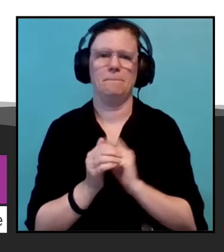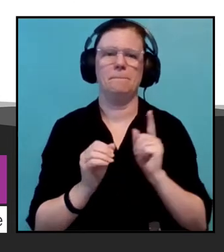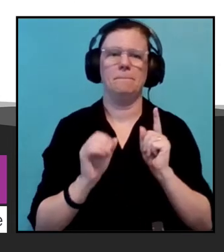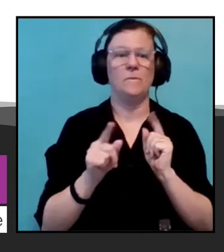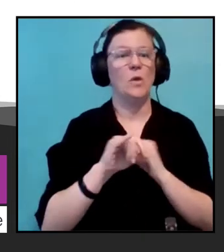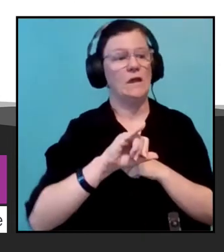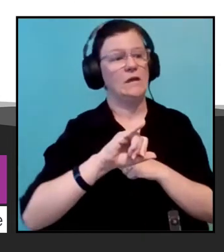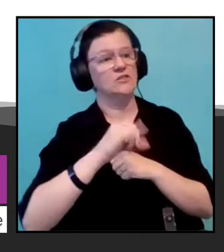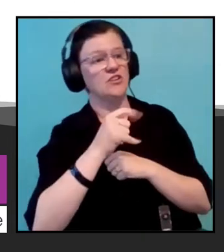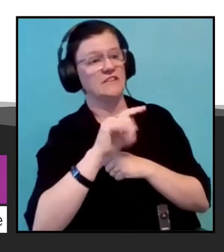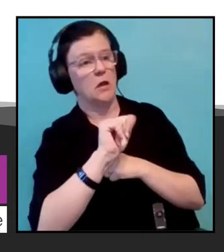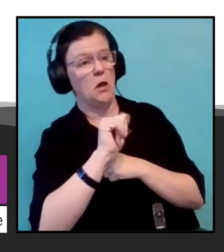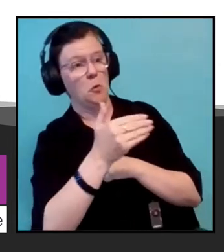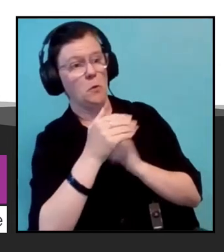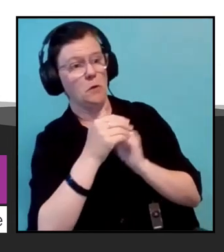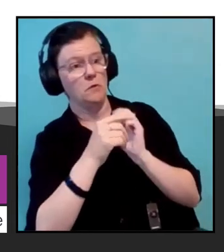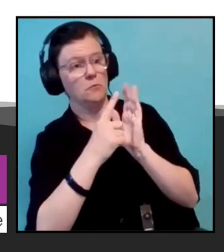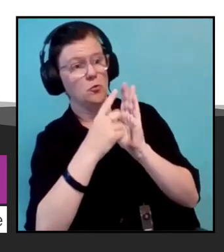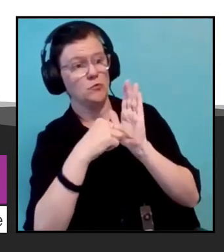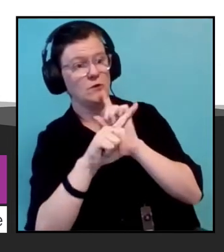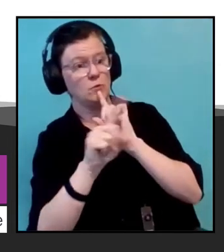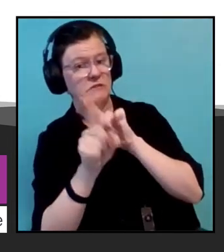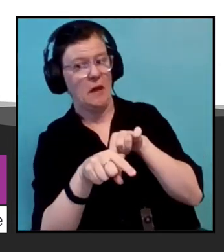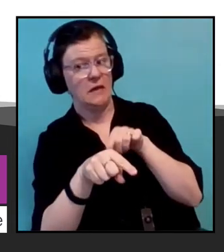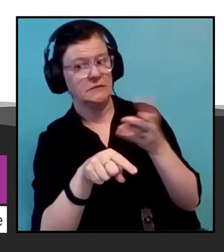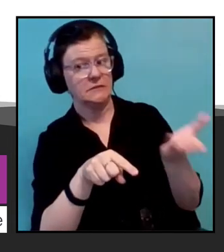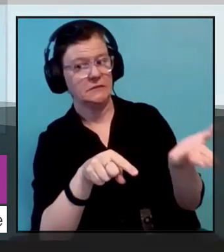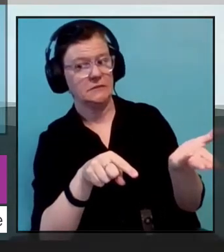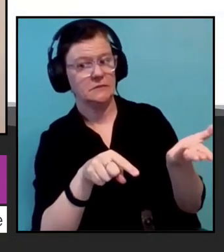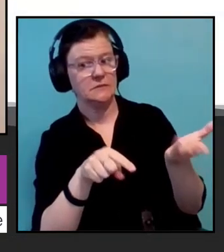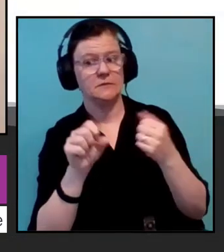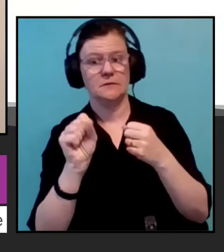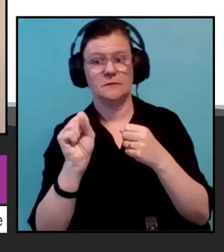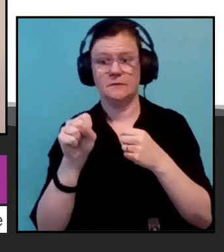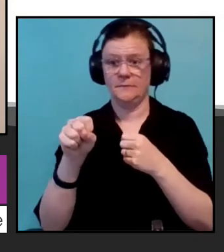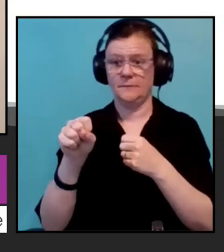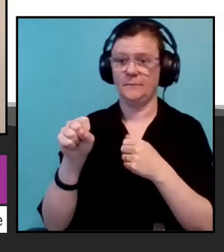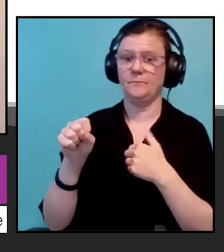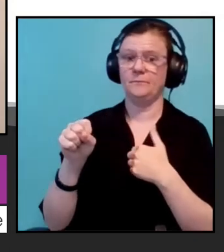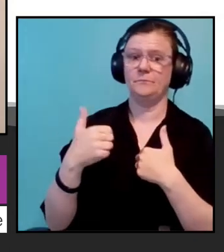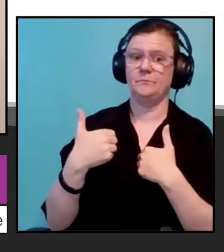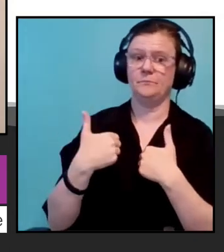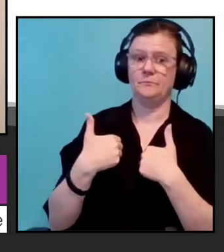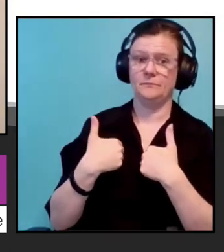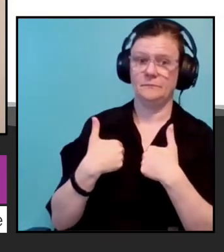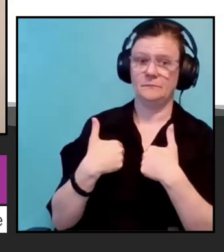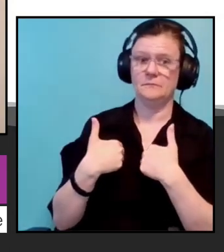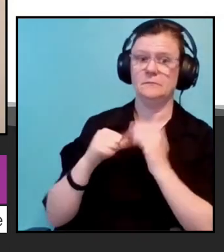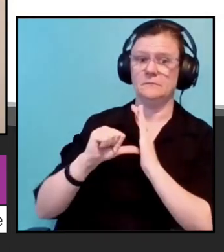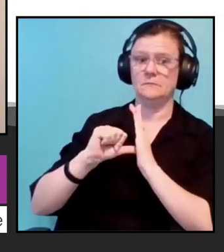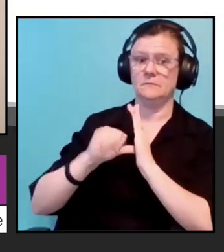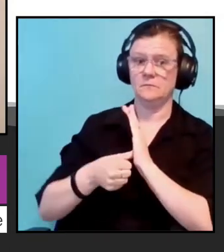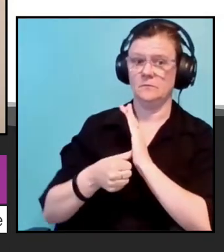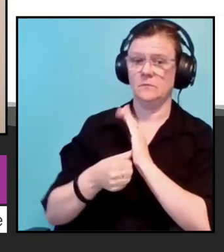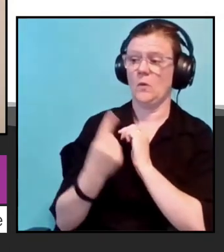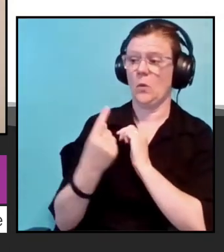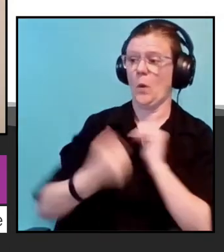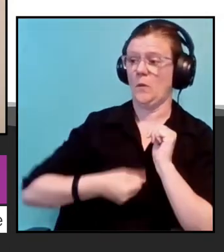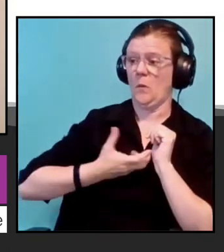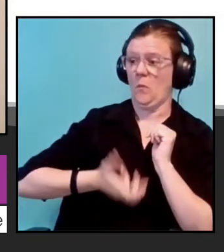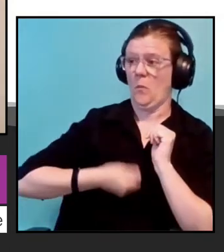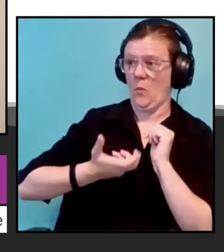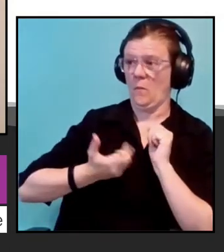let you lead the way. Okay. Yes. I also want to just highlight one of the poems from